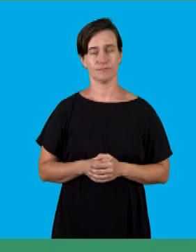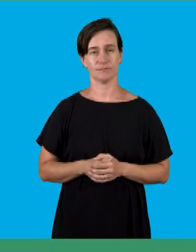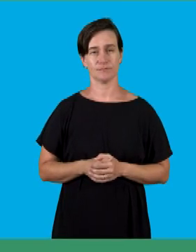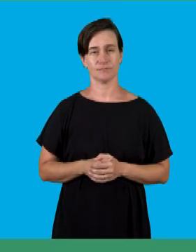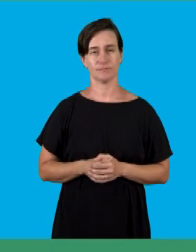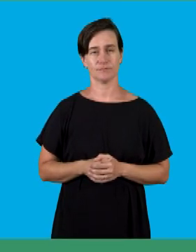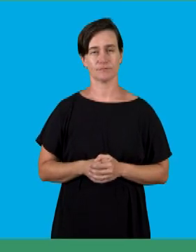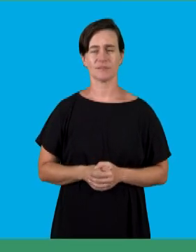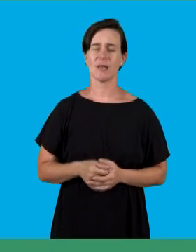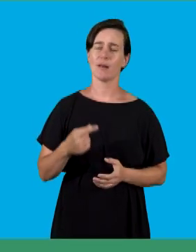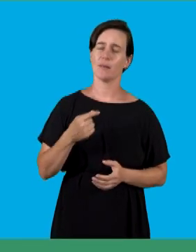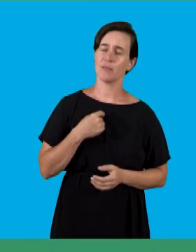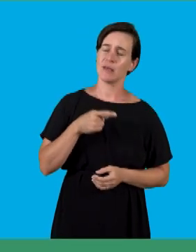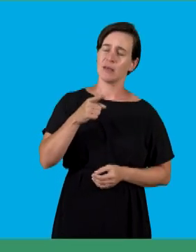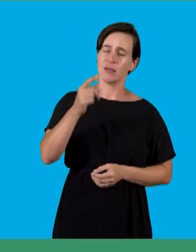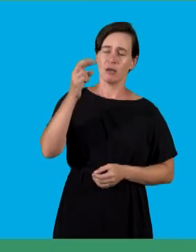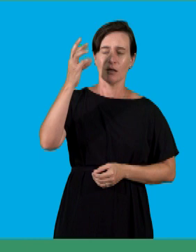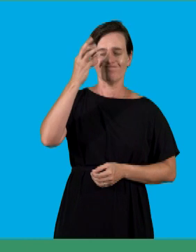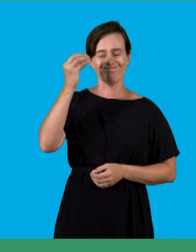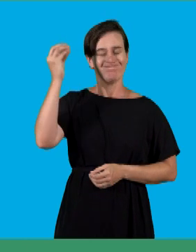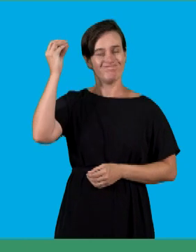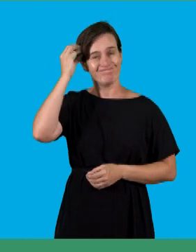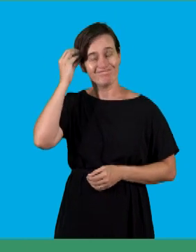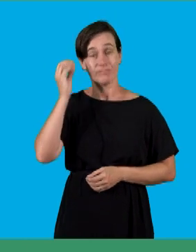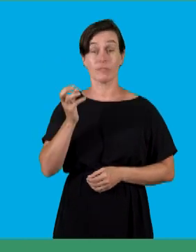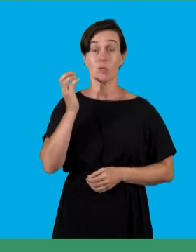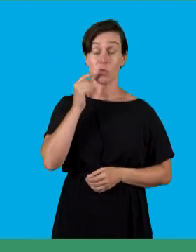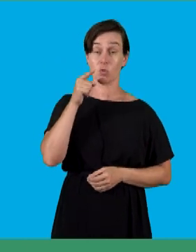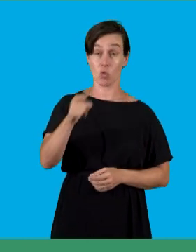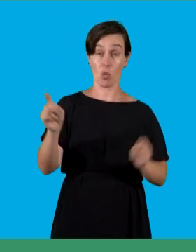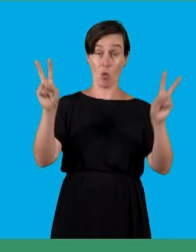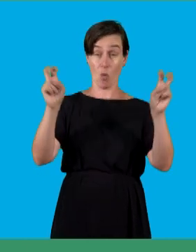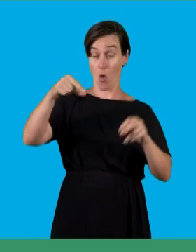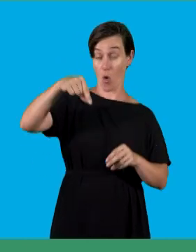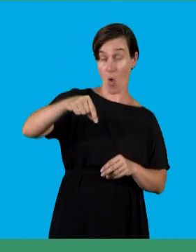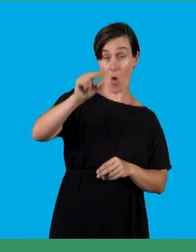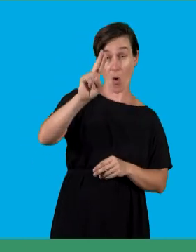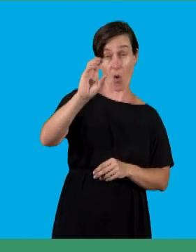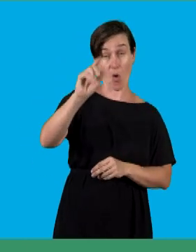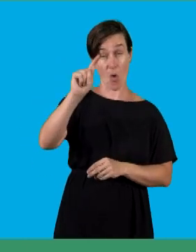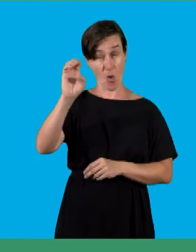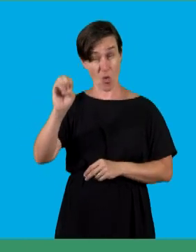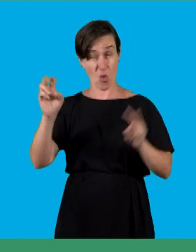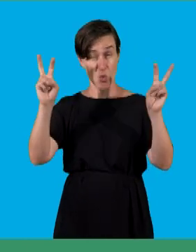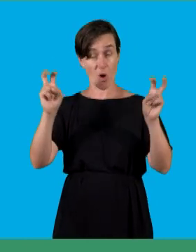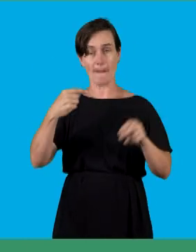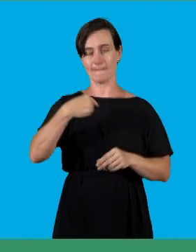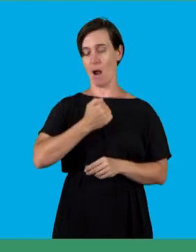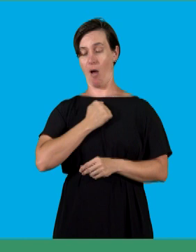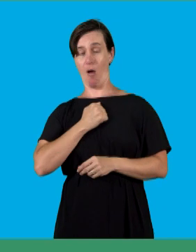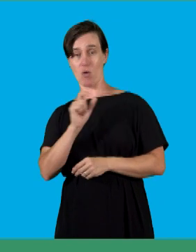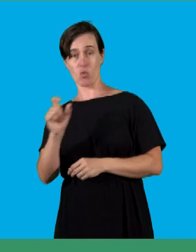Also, I cannot stress enough that when you are quoting from the scenario, you must not